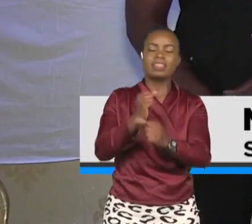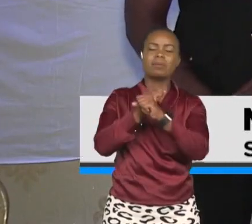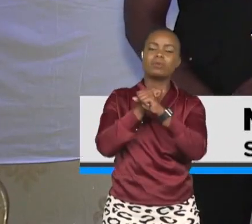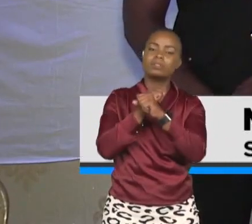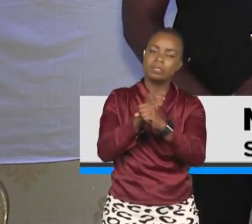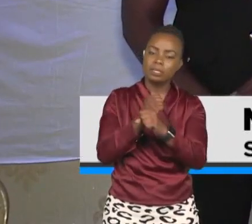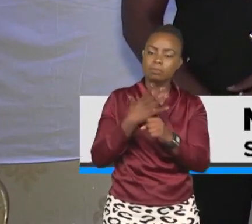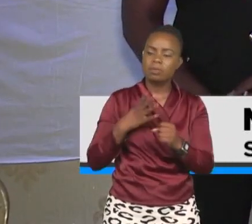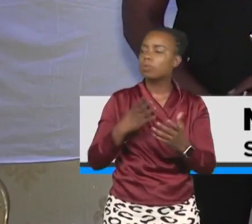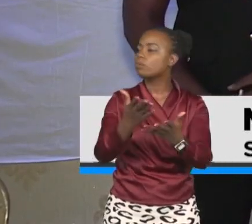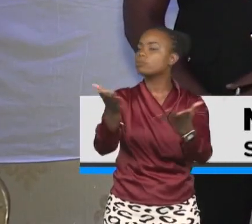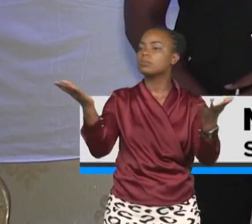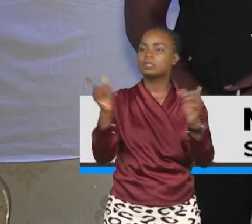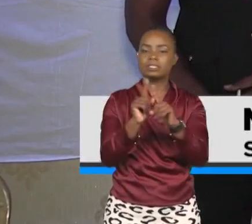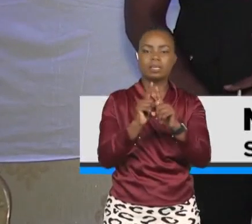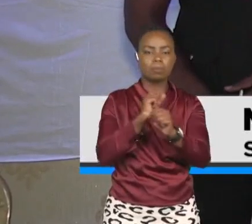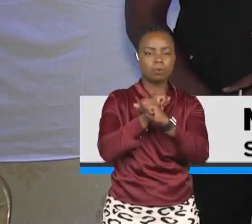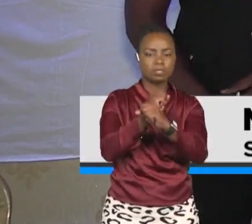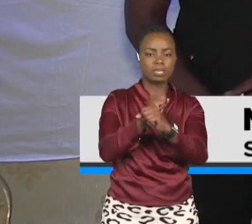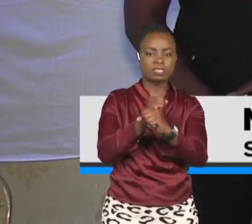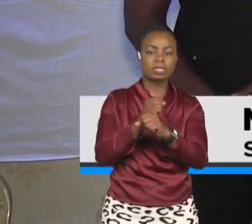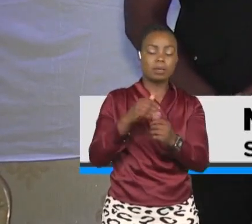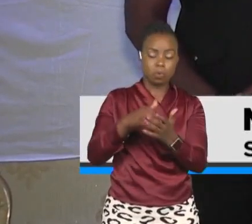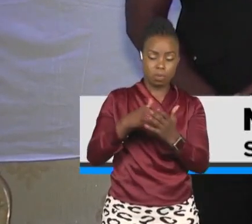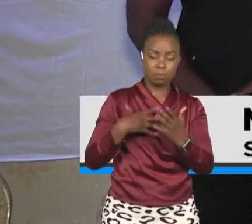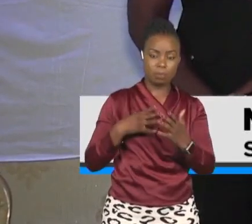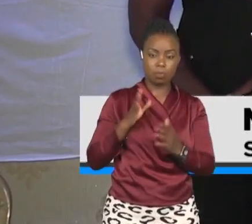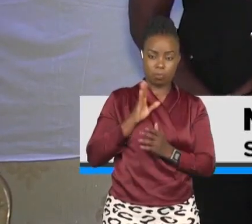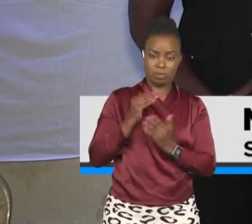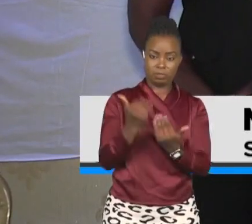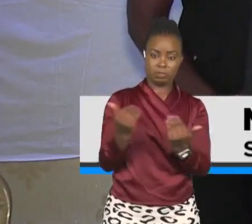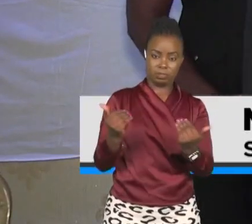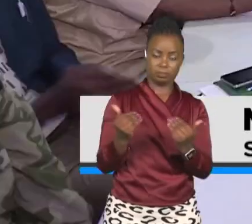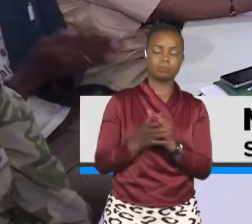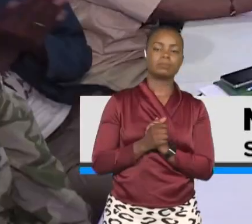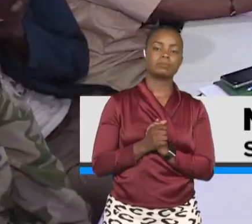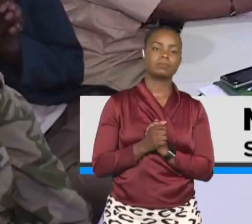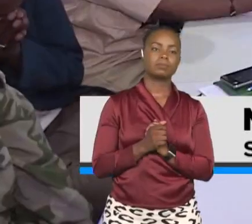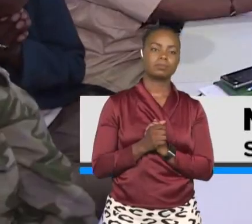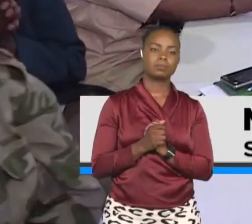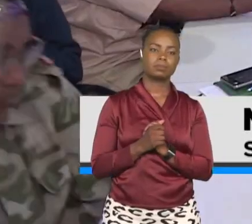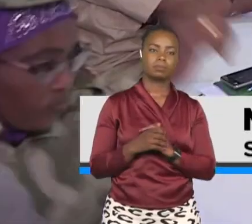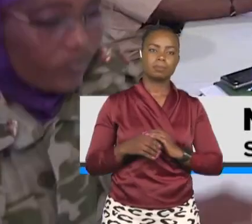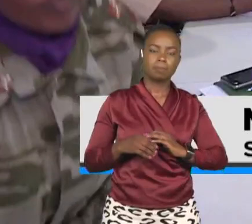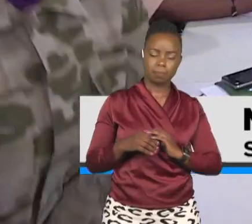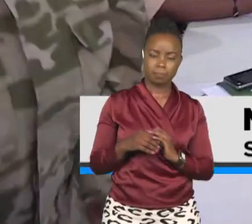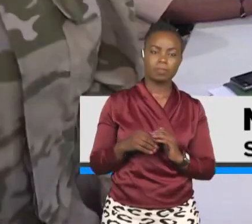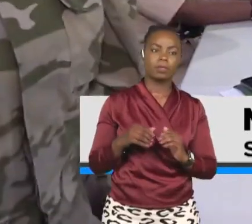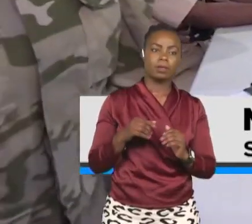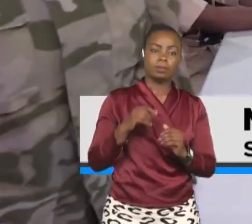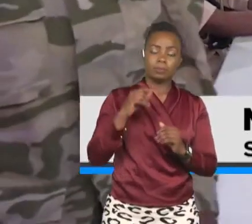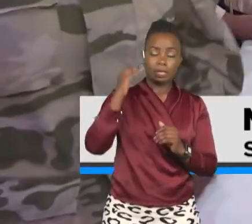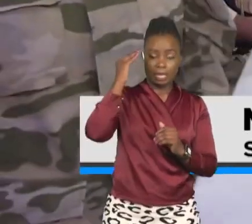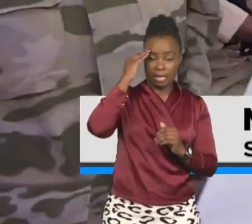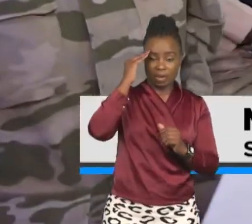of civilians and the protection of the weak at the heart of what they do. Adebayo Karim, AMISOM's head